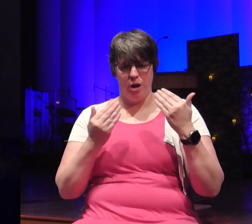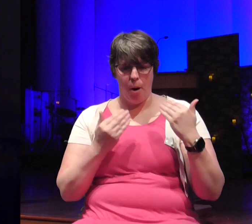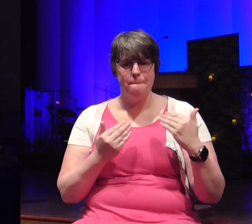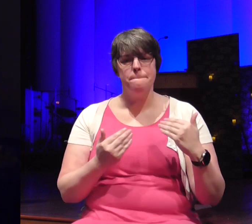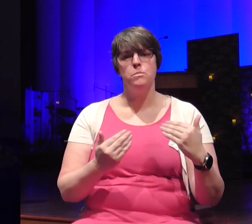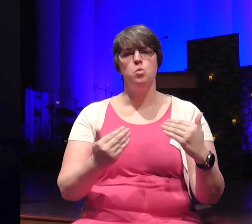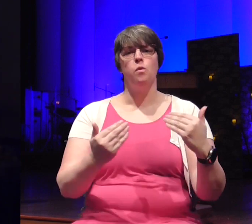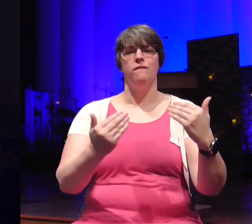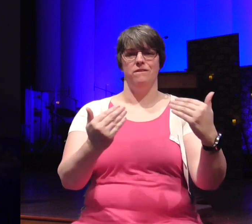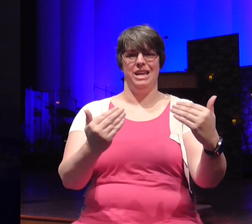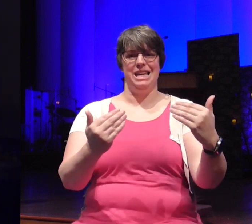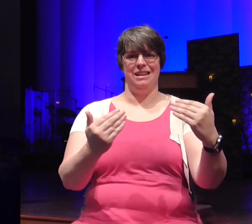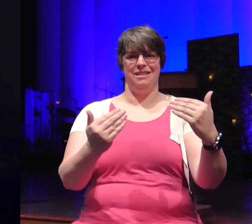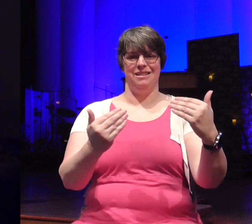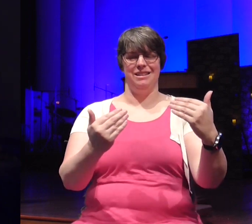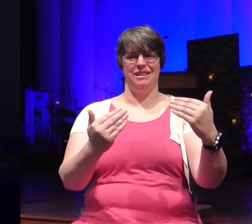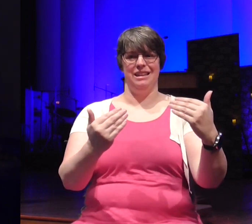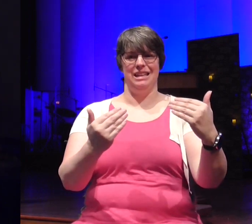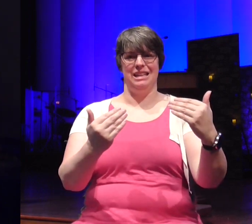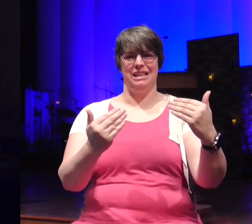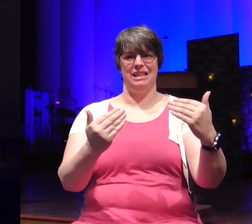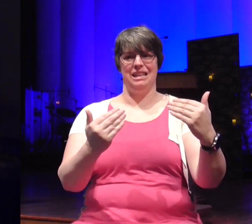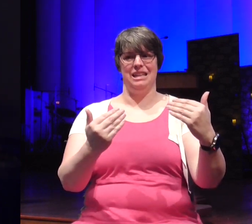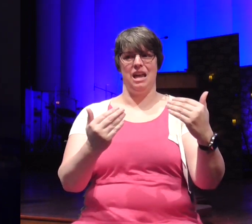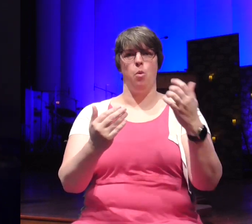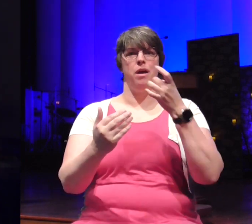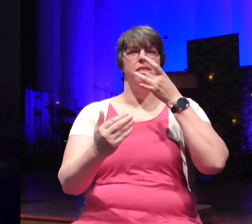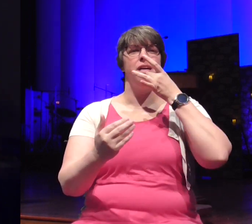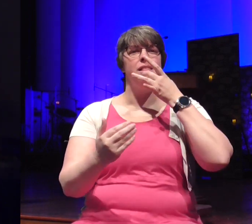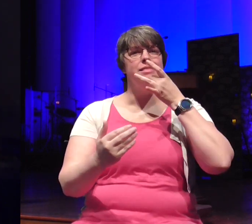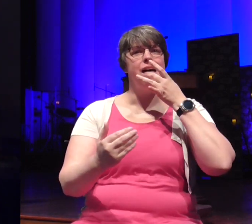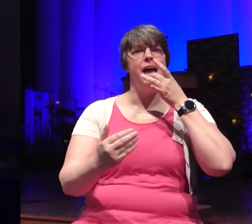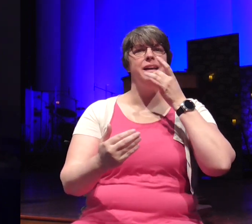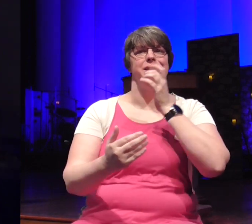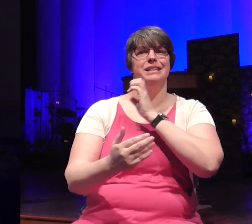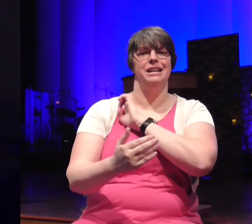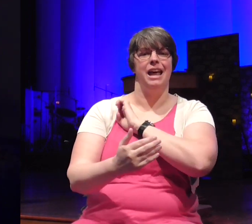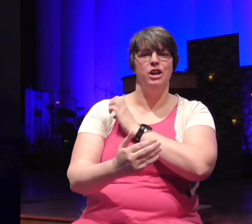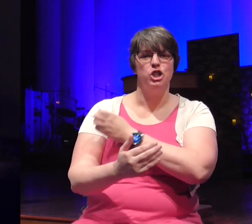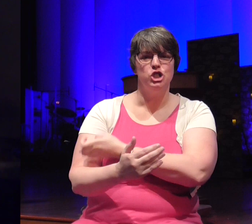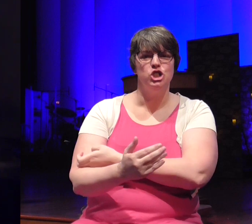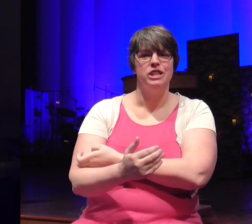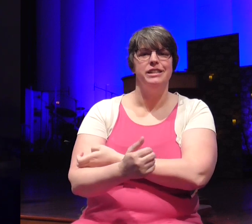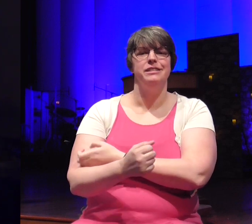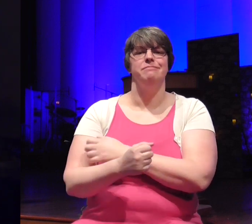moving you with its light energy